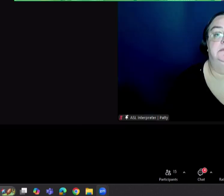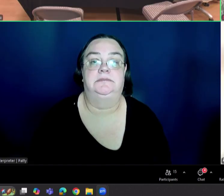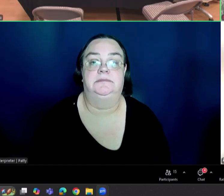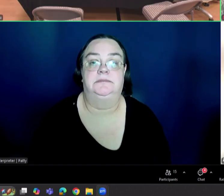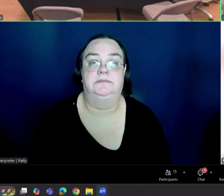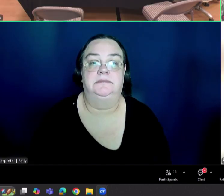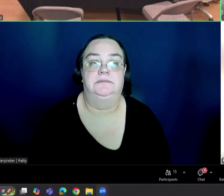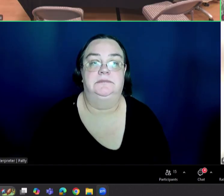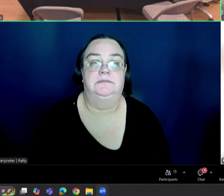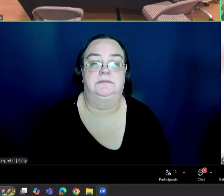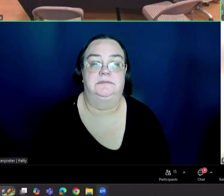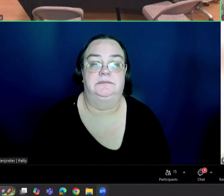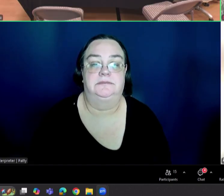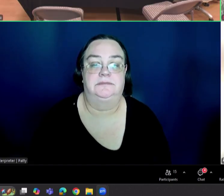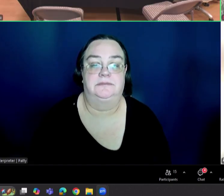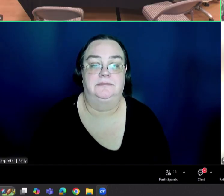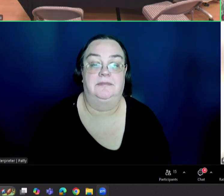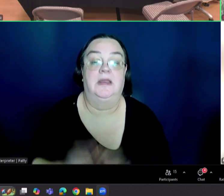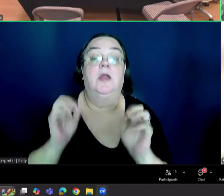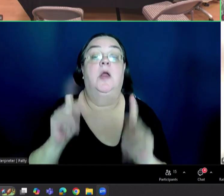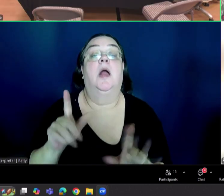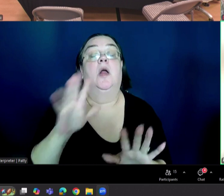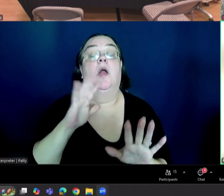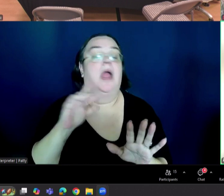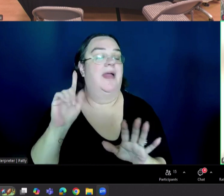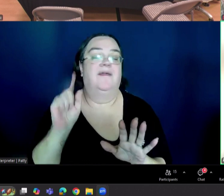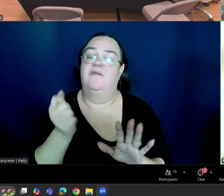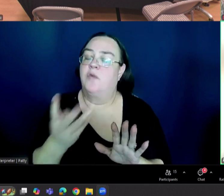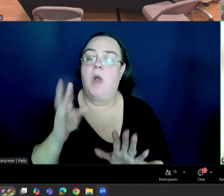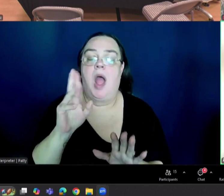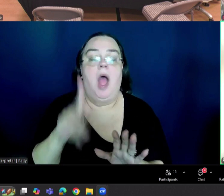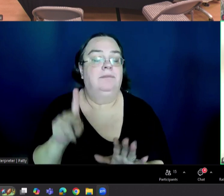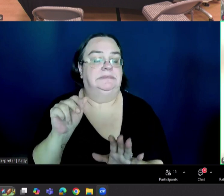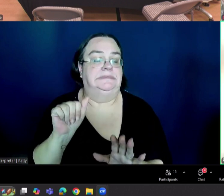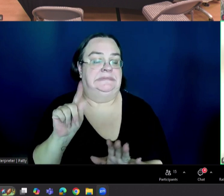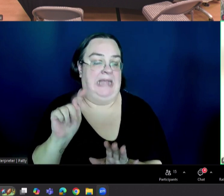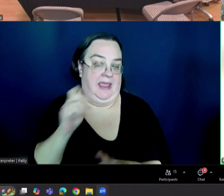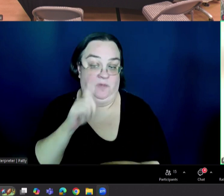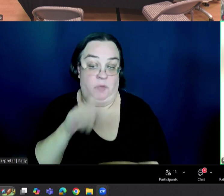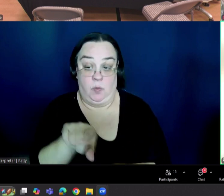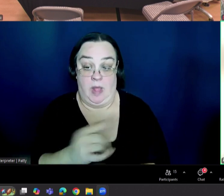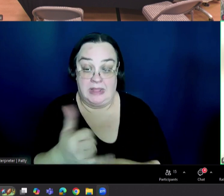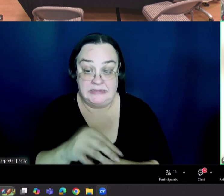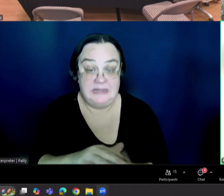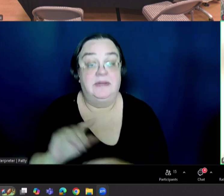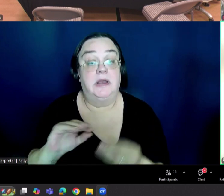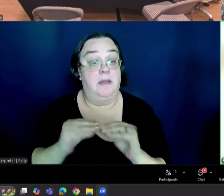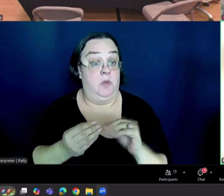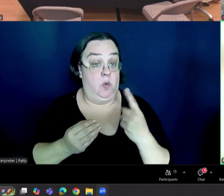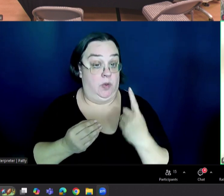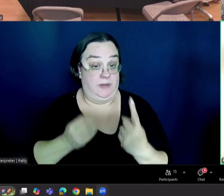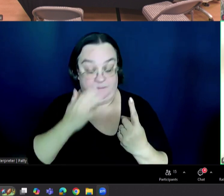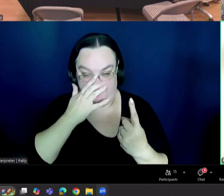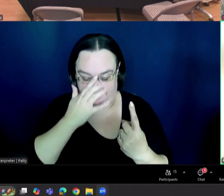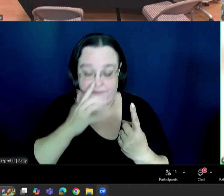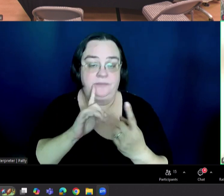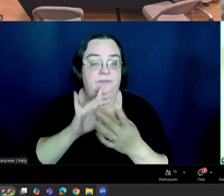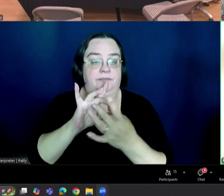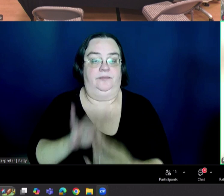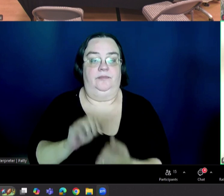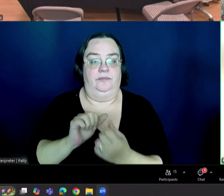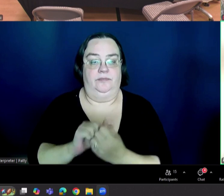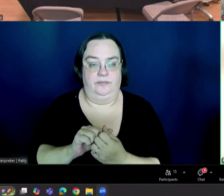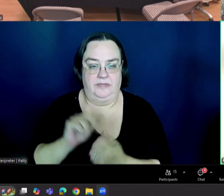He froze. All right. Mayor and council, I just have a few updates for you this evening. Update number 1 is regarding the